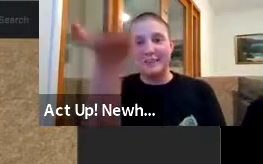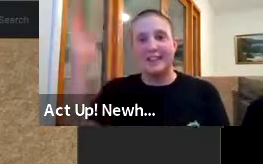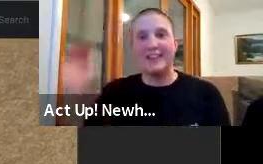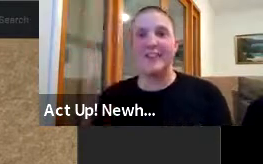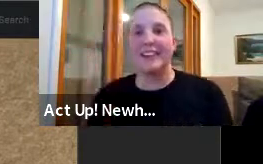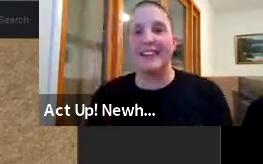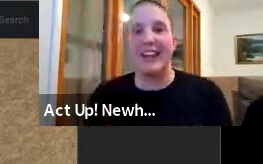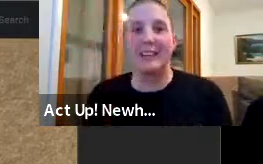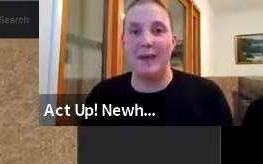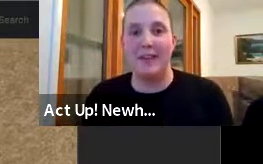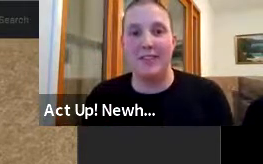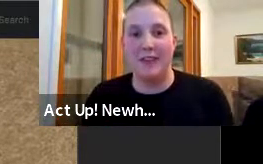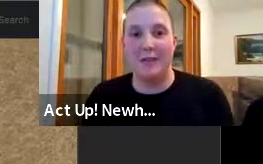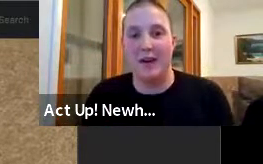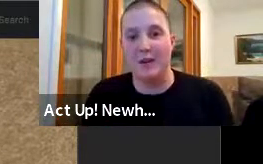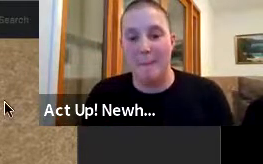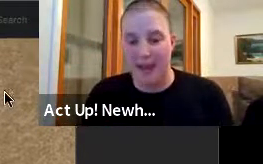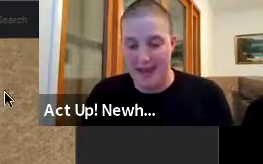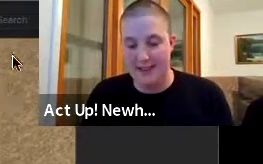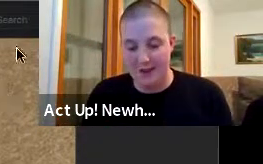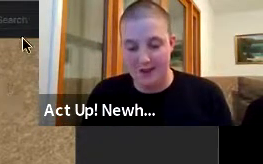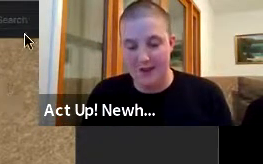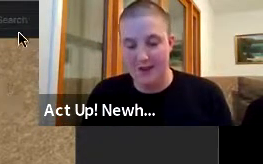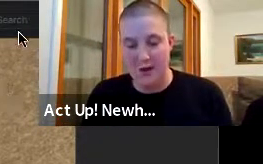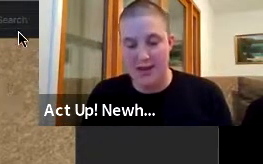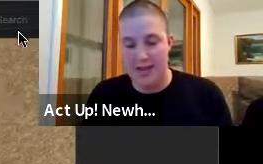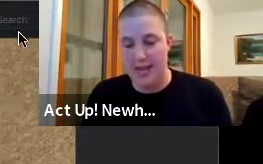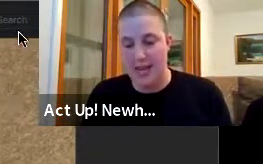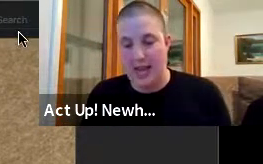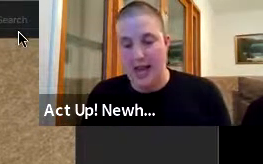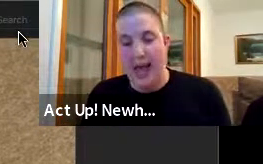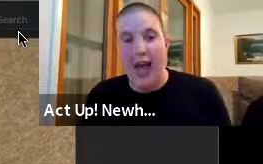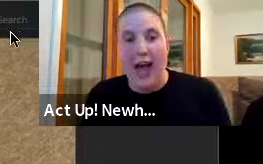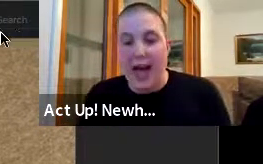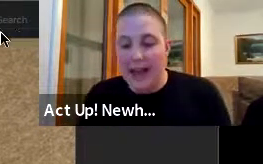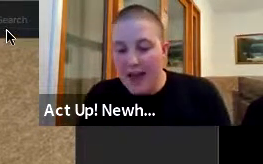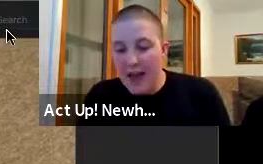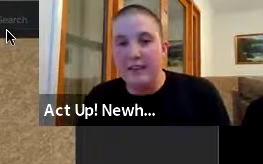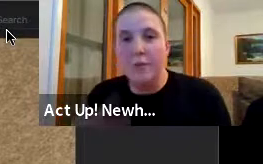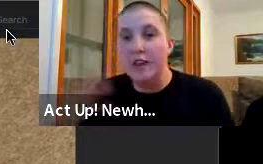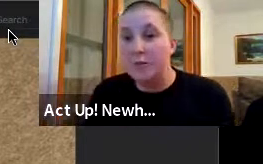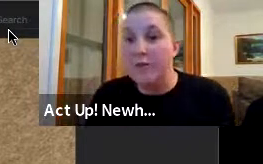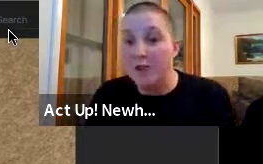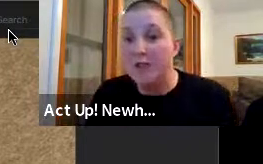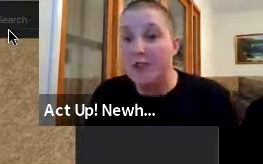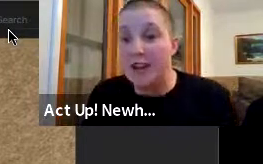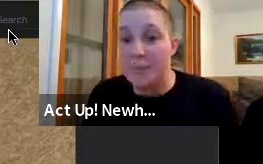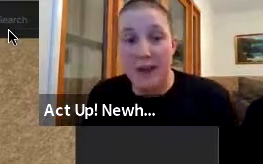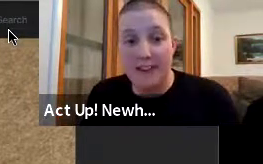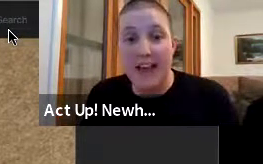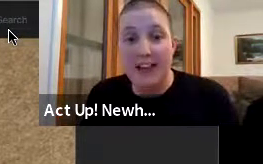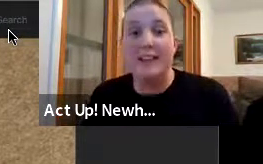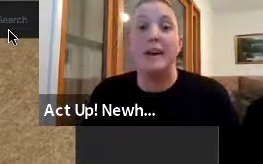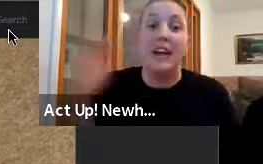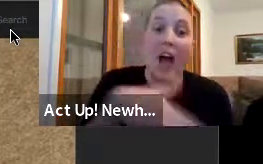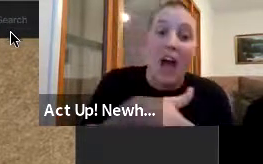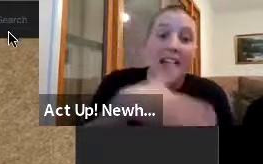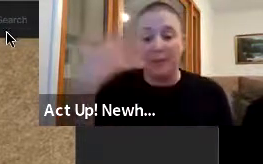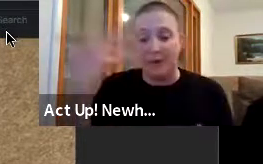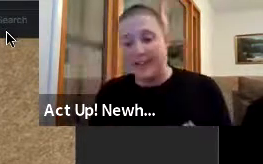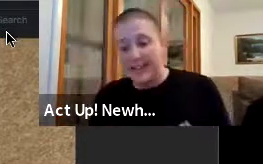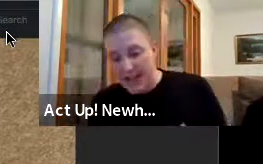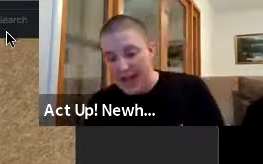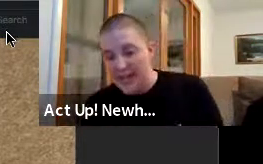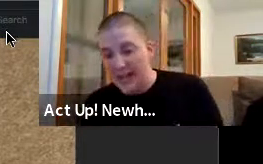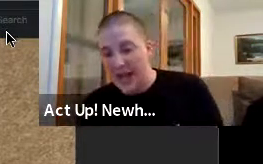Here is what Grace is telling us about how we made the character of Toni. And so once we thought of Toni's personality, what he